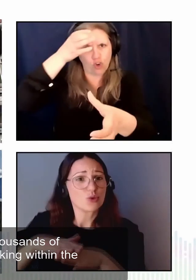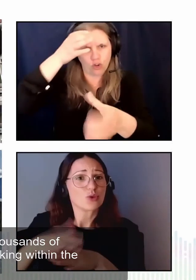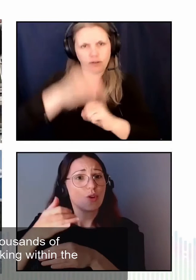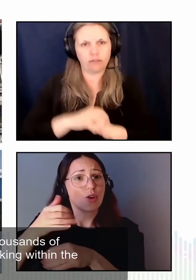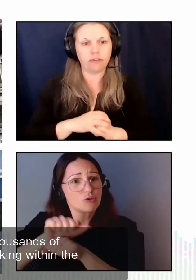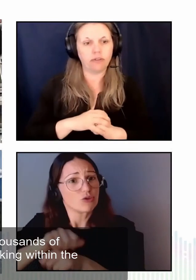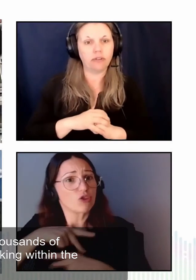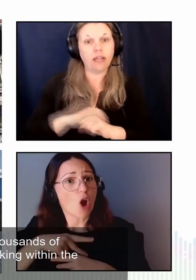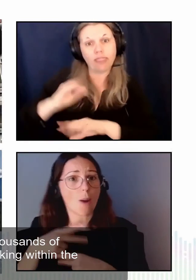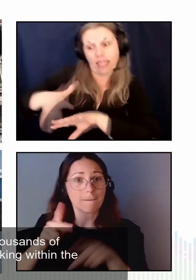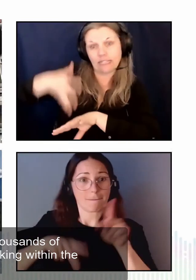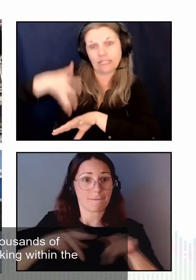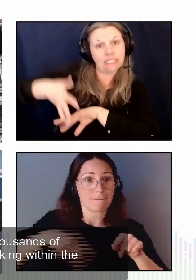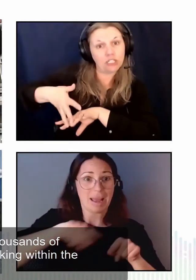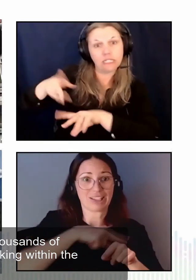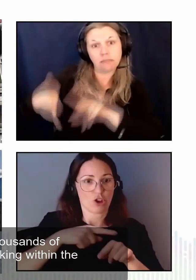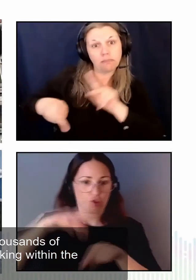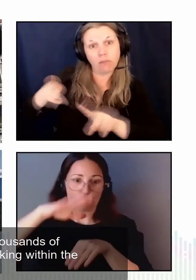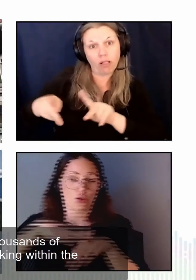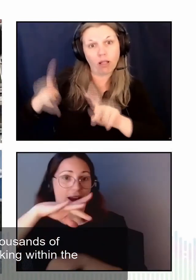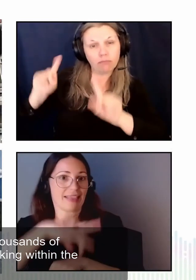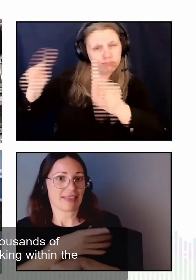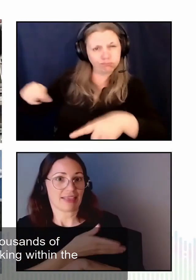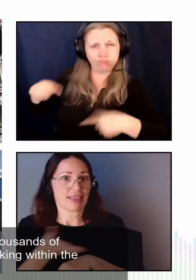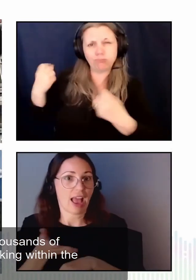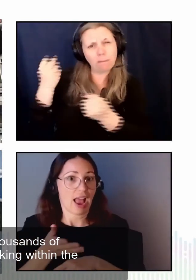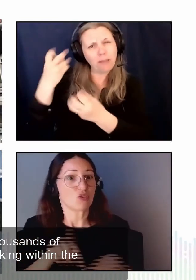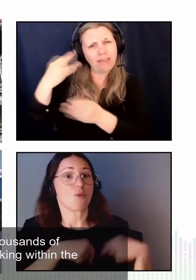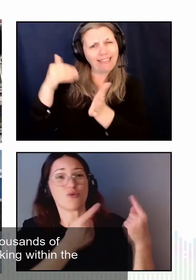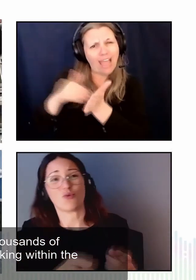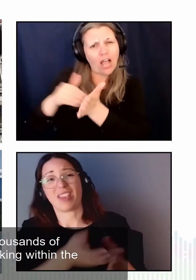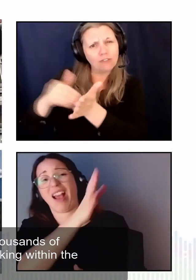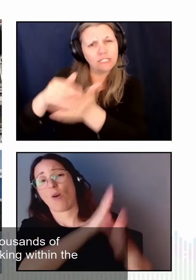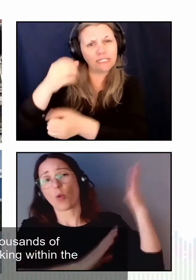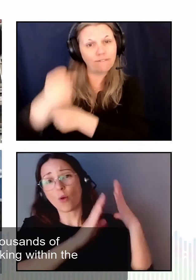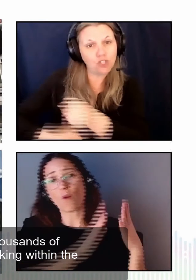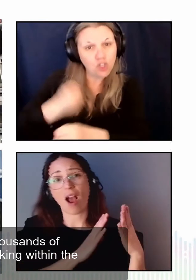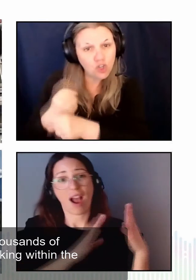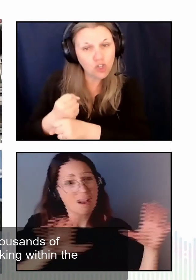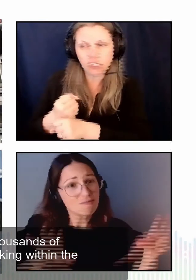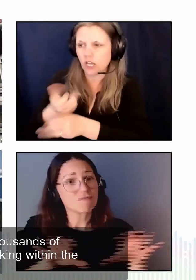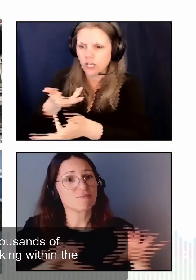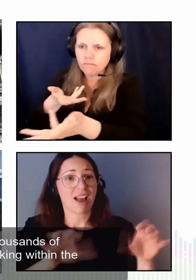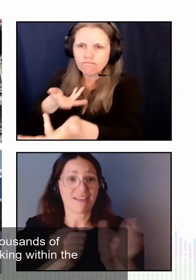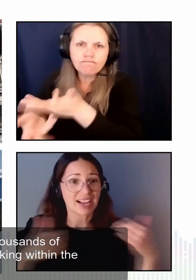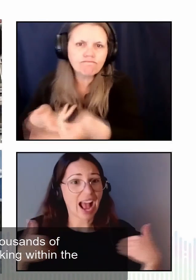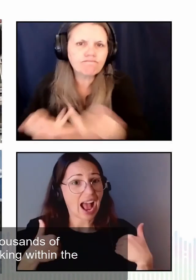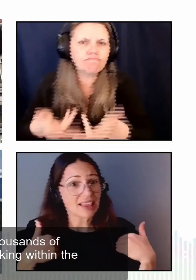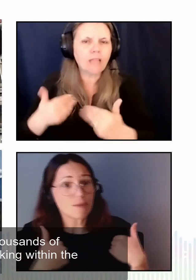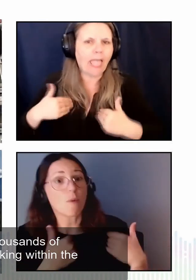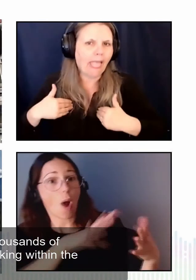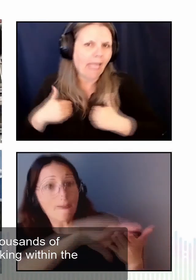survive on the land for thousands of years, working with animal species and working in